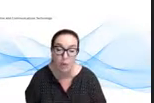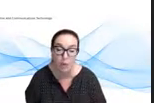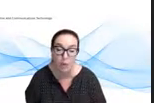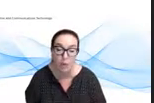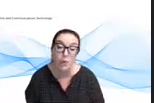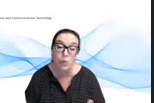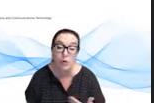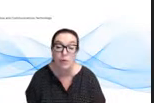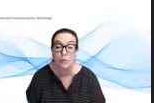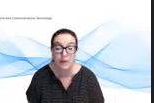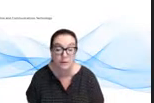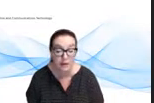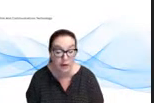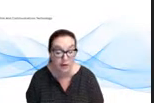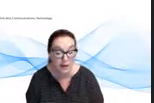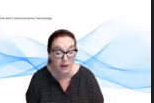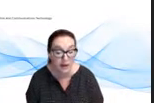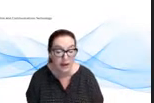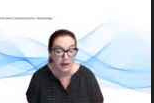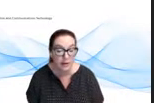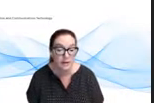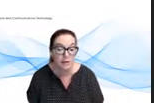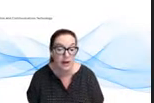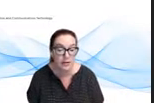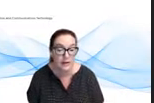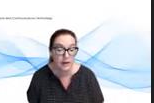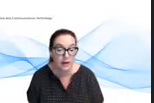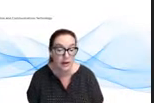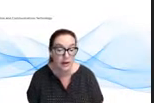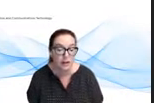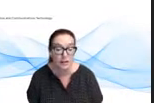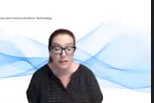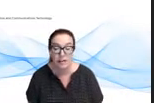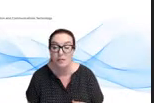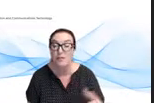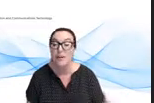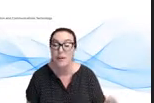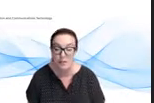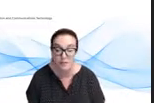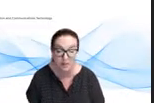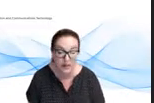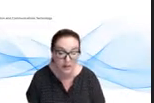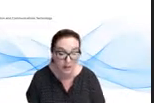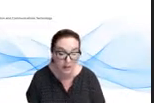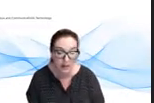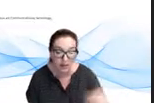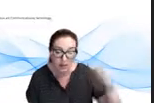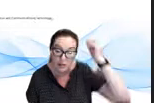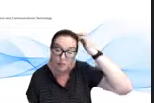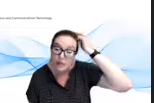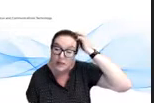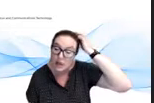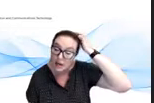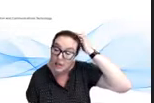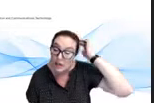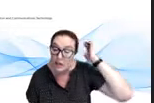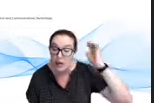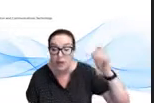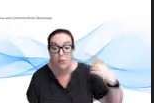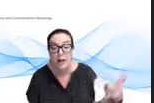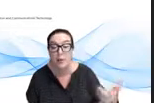work, how we work, and who works with us, quite frankly. This dependency on location, this freedom from dependency on location is